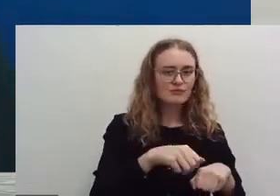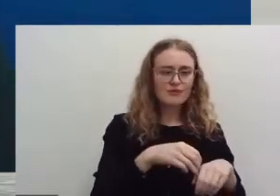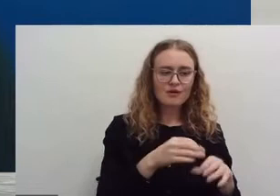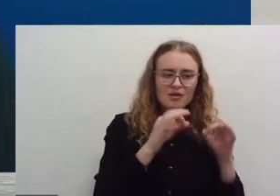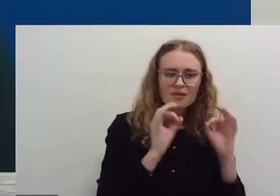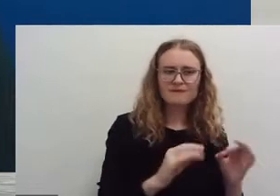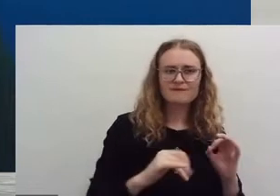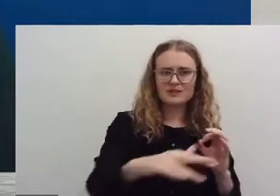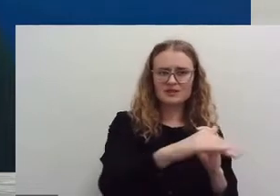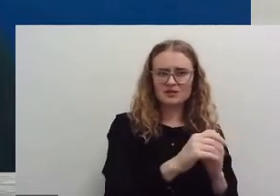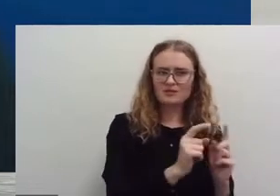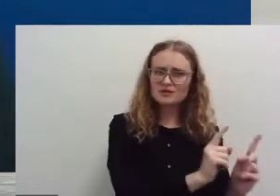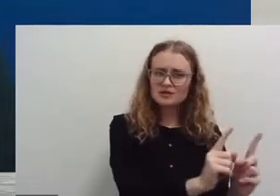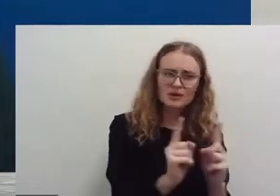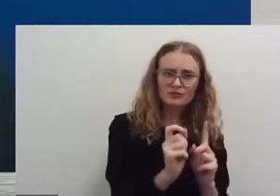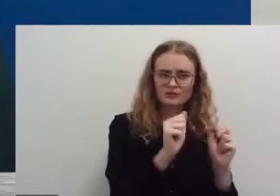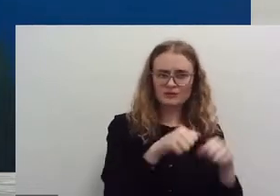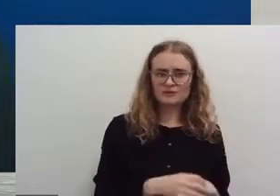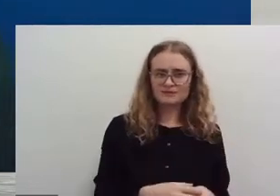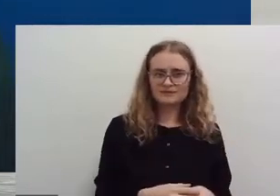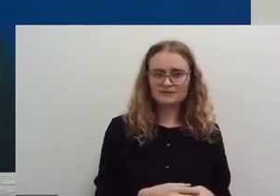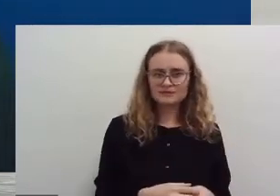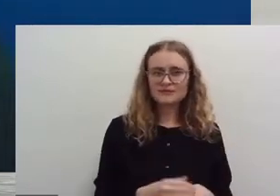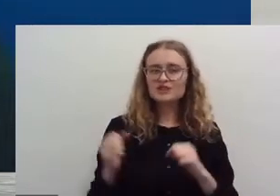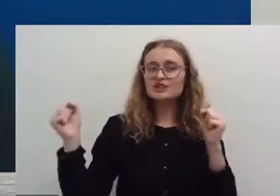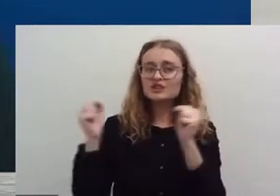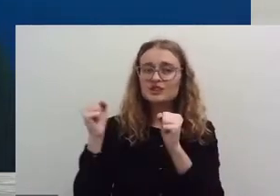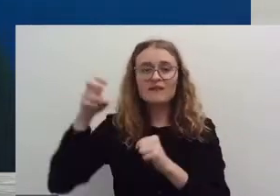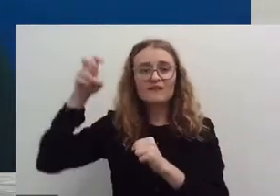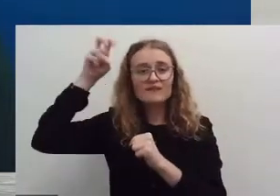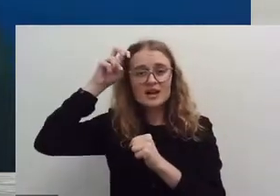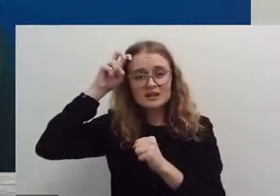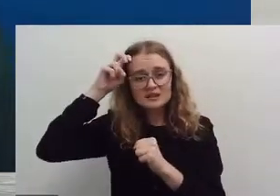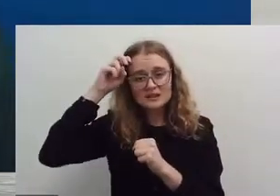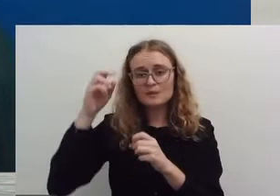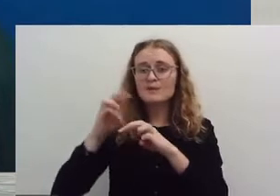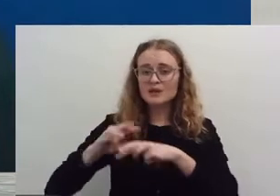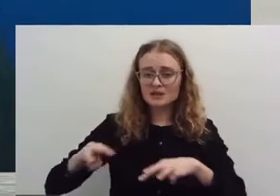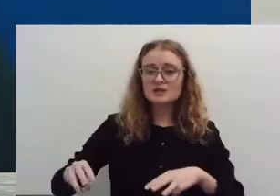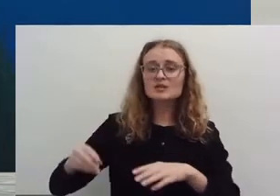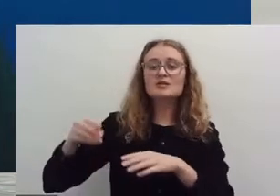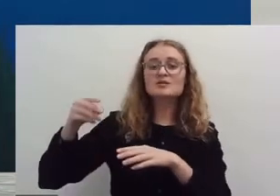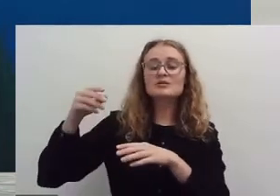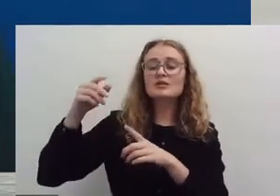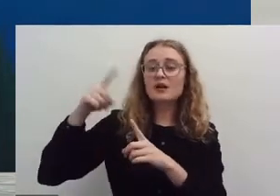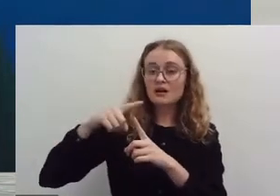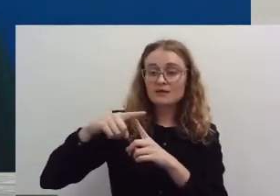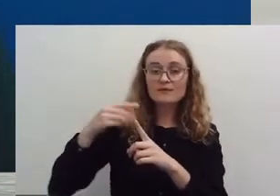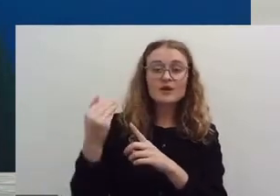The Nordic Council of Ministers has a clear target about children and young people taking own